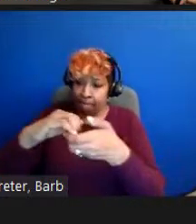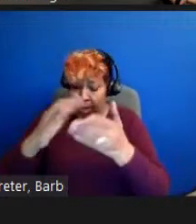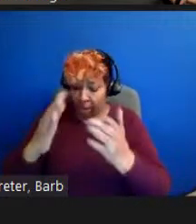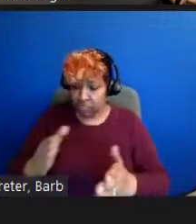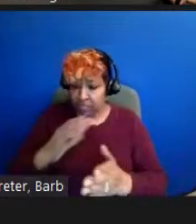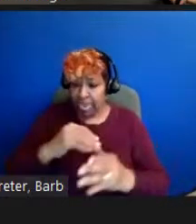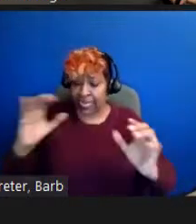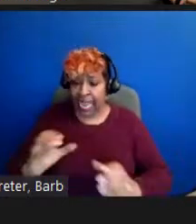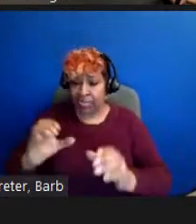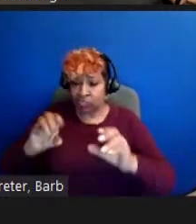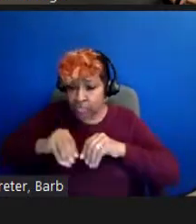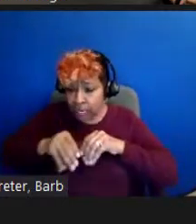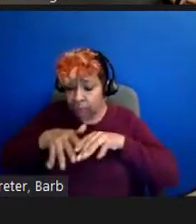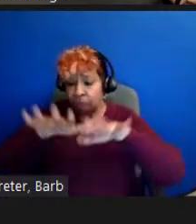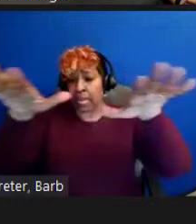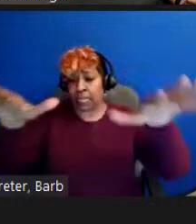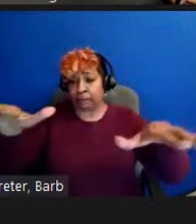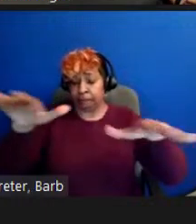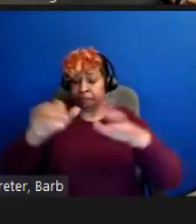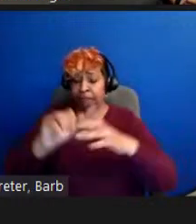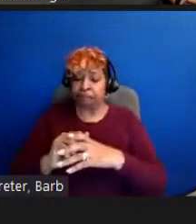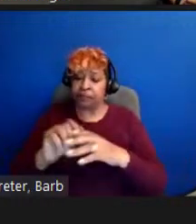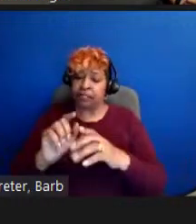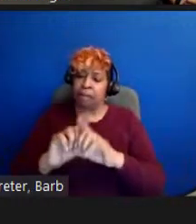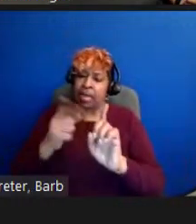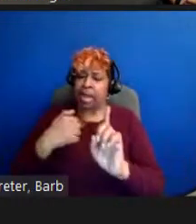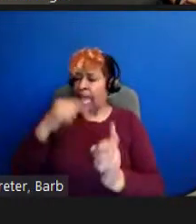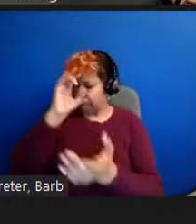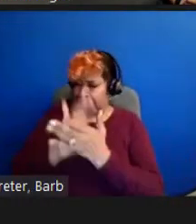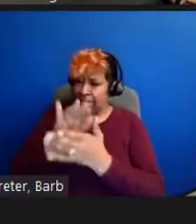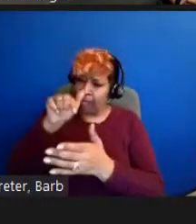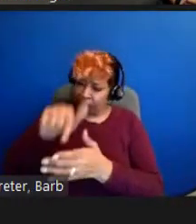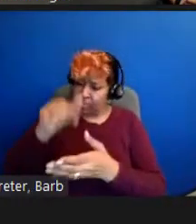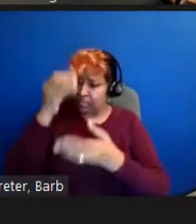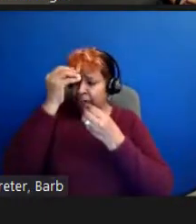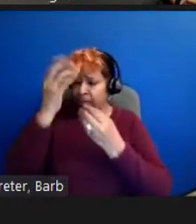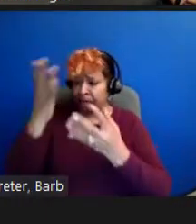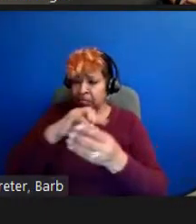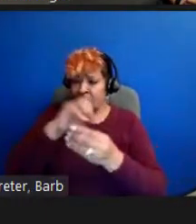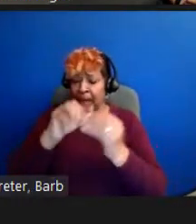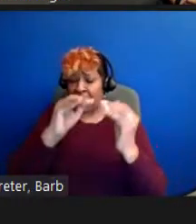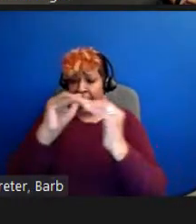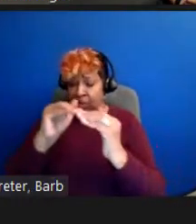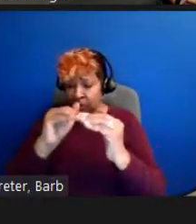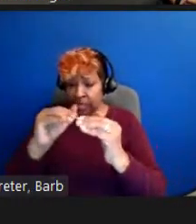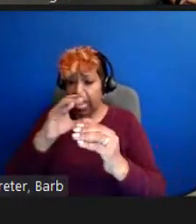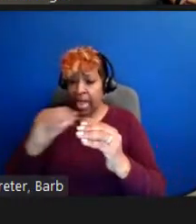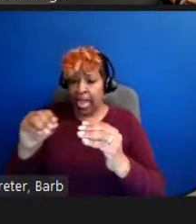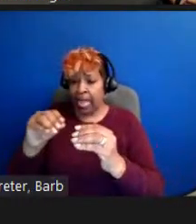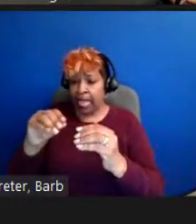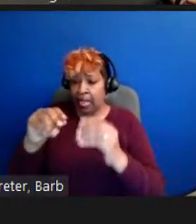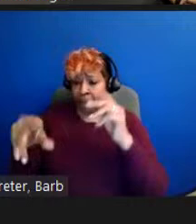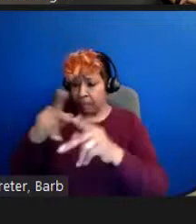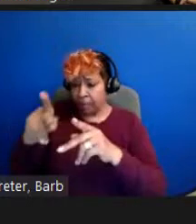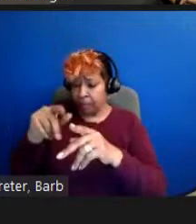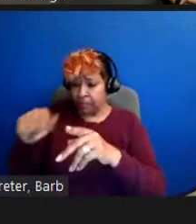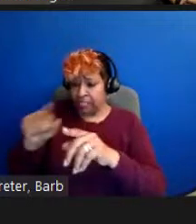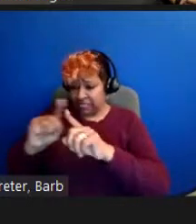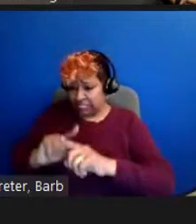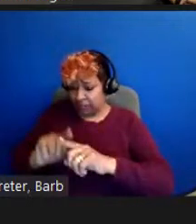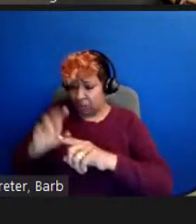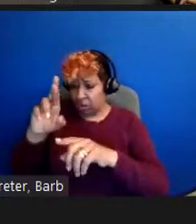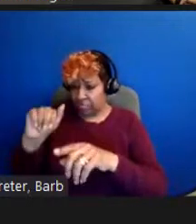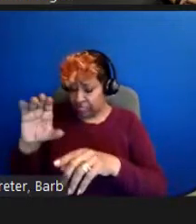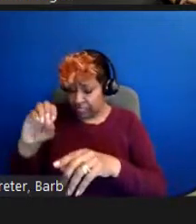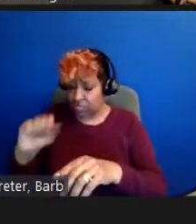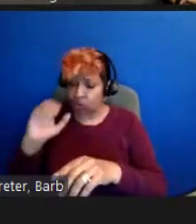widespread. But I believe that this material about equity and about demographics in the city will help us